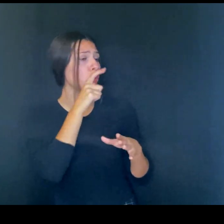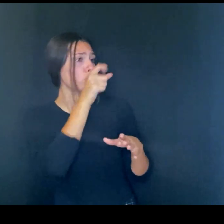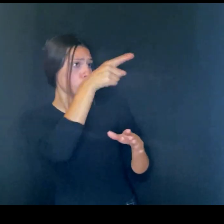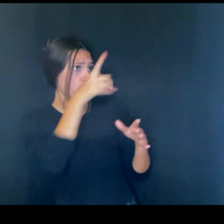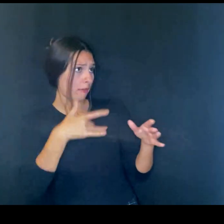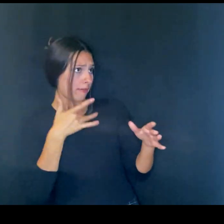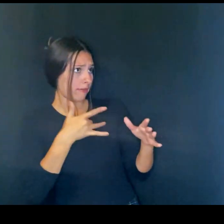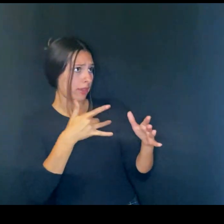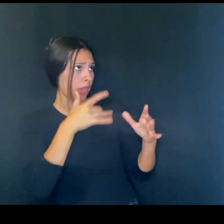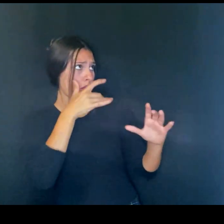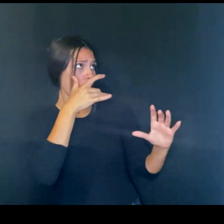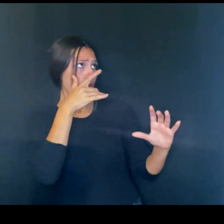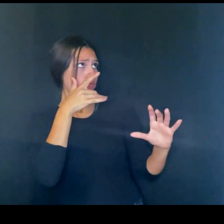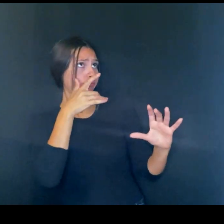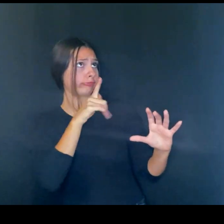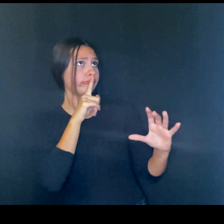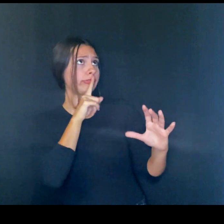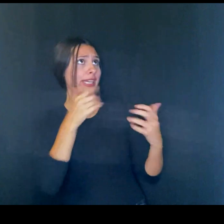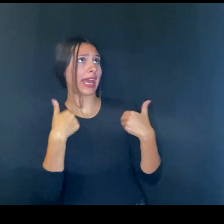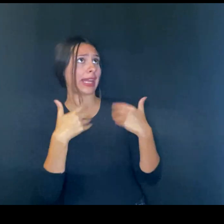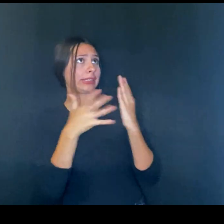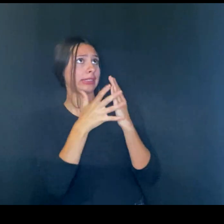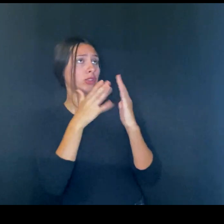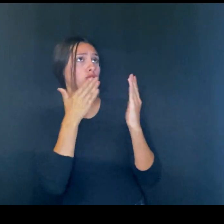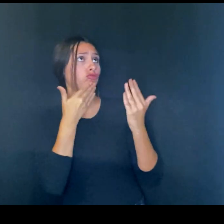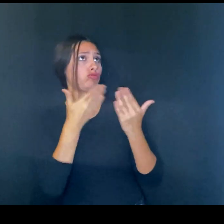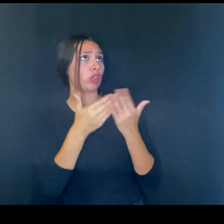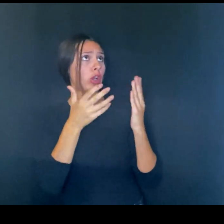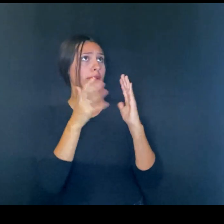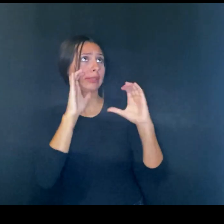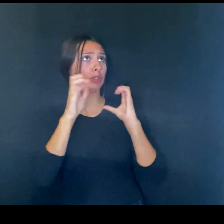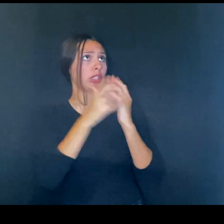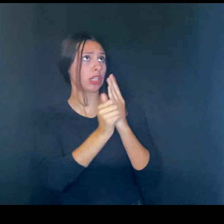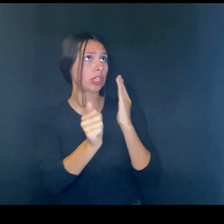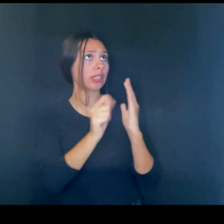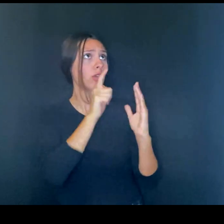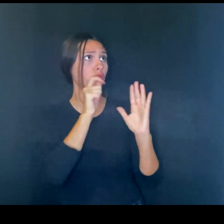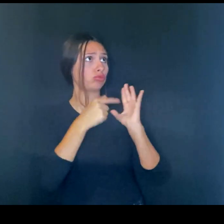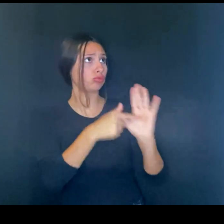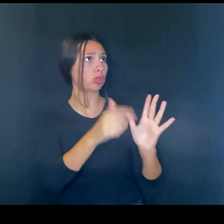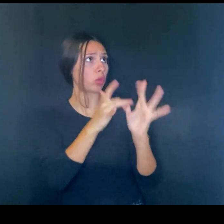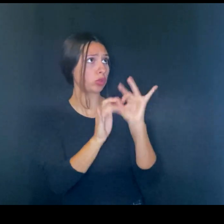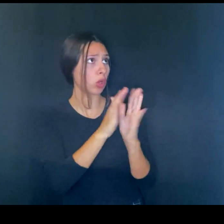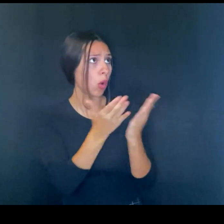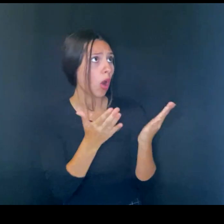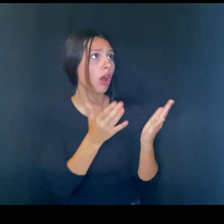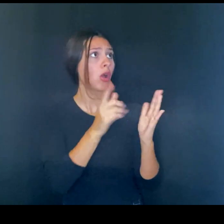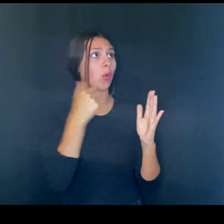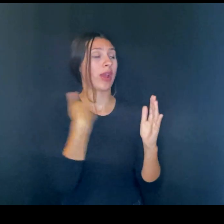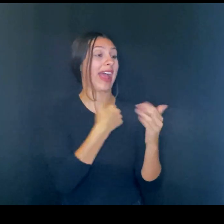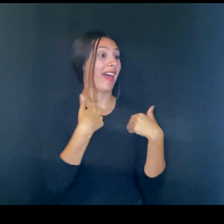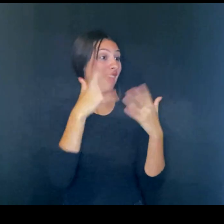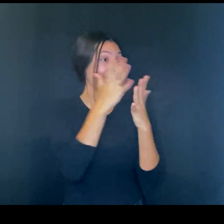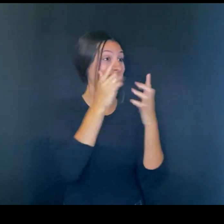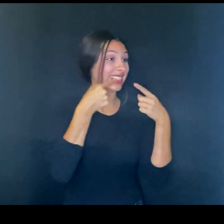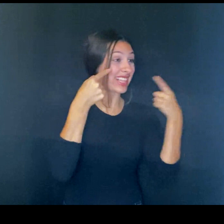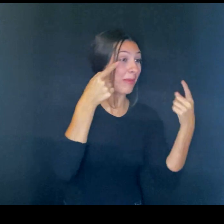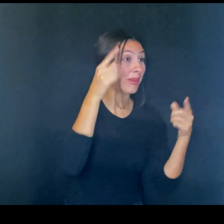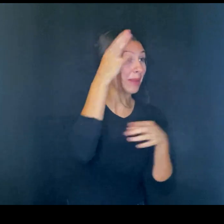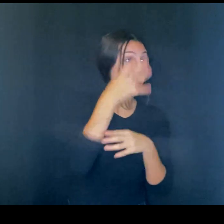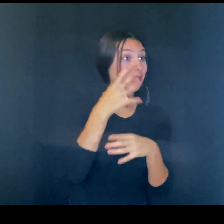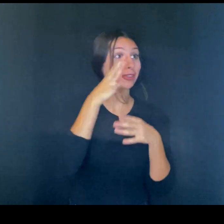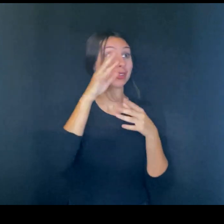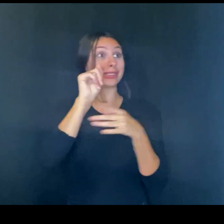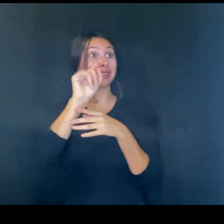the word really well. I know there's tons of celebrity pastors, we got TikTok pastors, we got maybe old school pastors that you know.